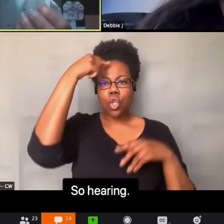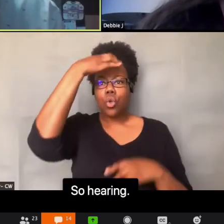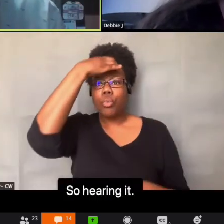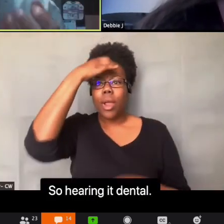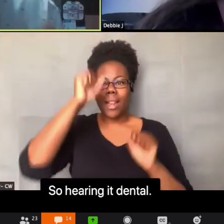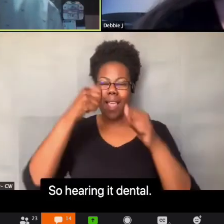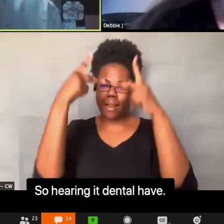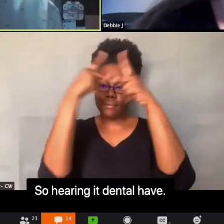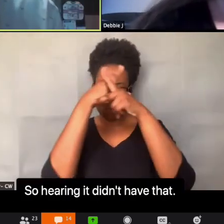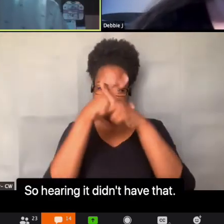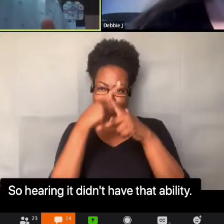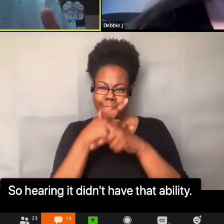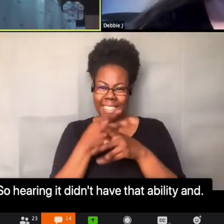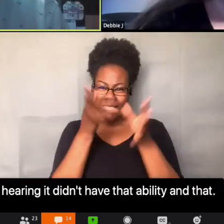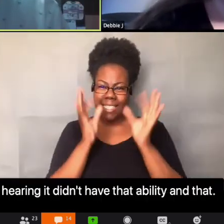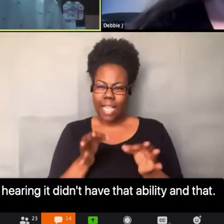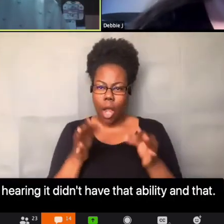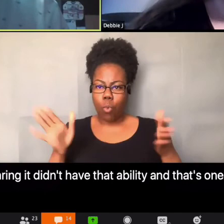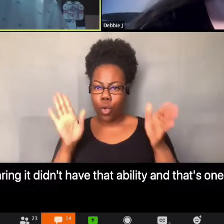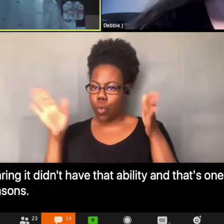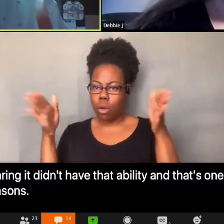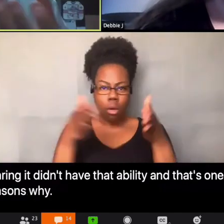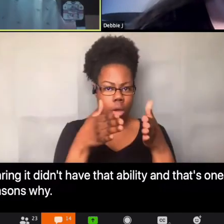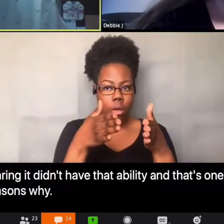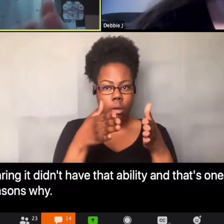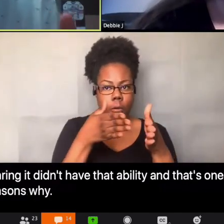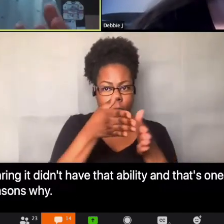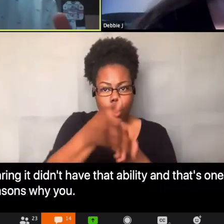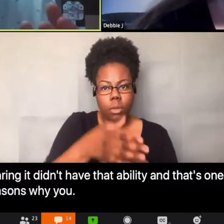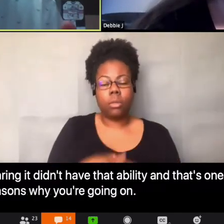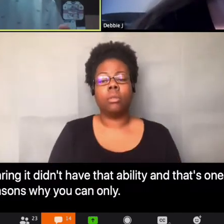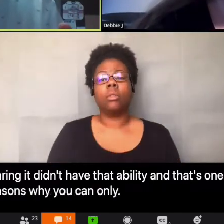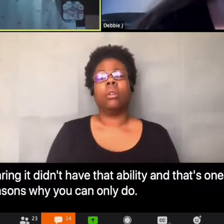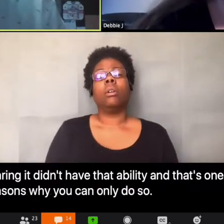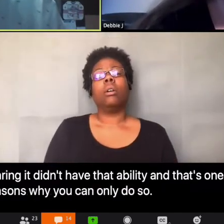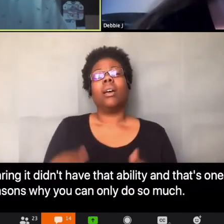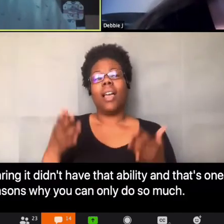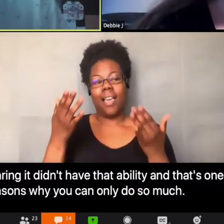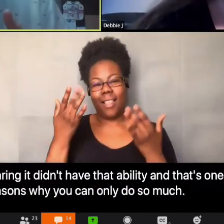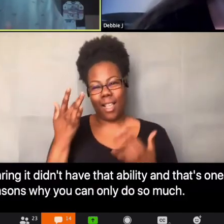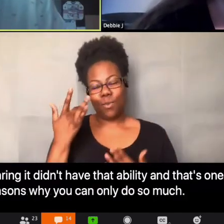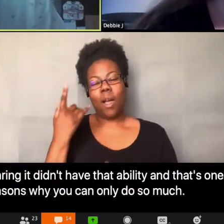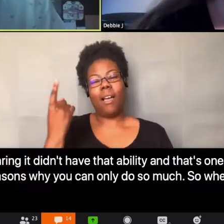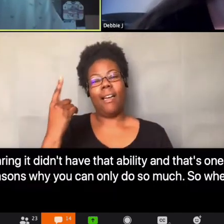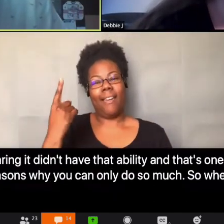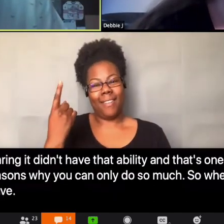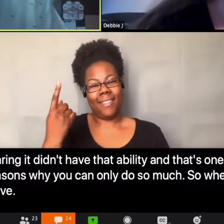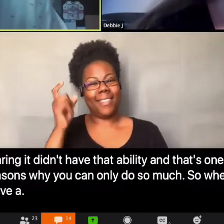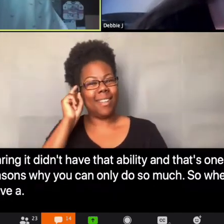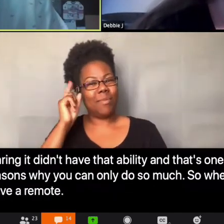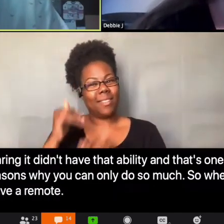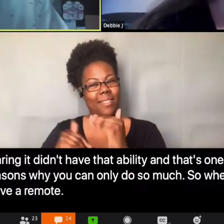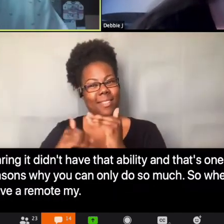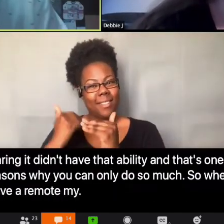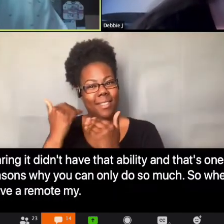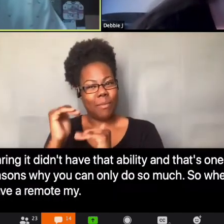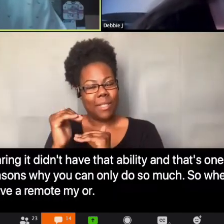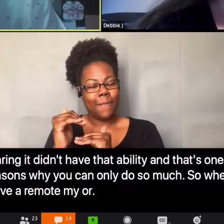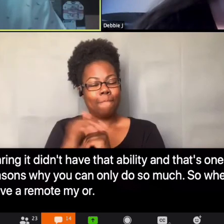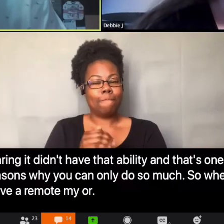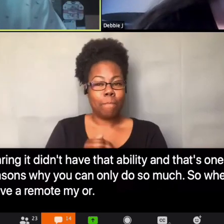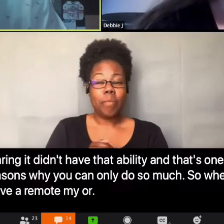don't have that ability, and that's one of the reasons why you can only do so much. So when you have a remote mic